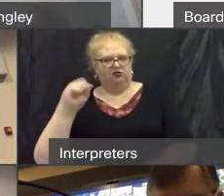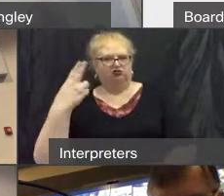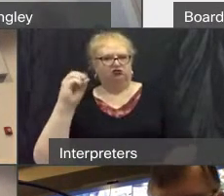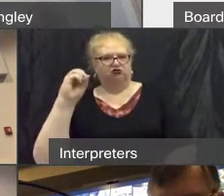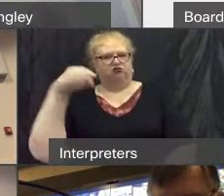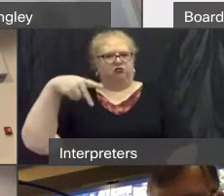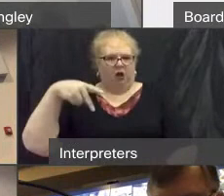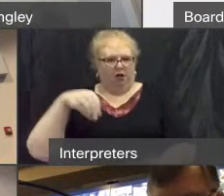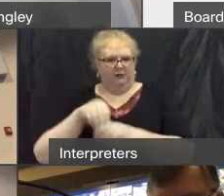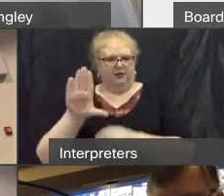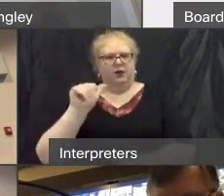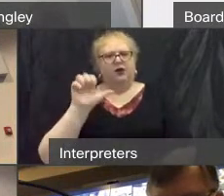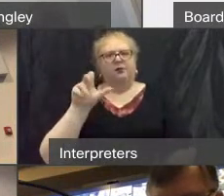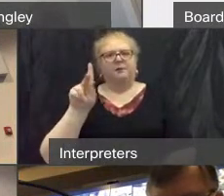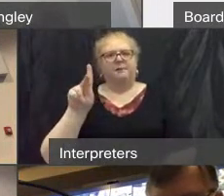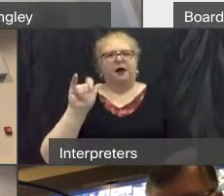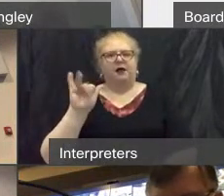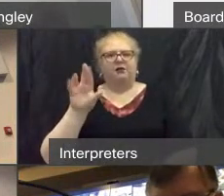our